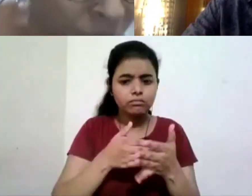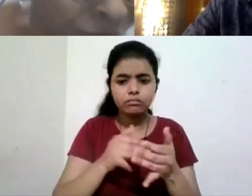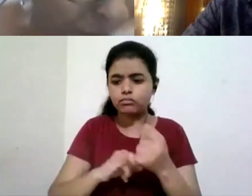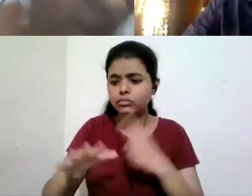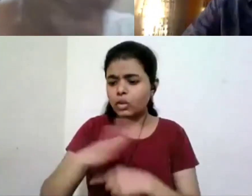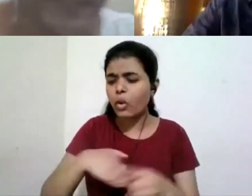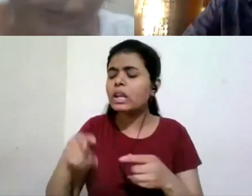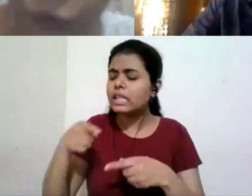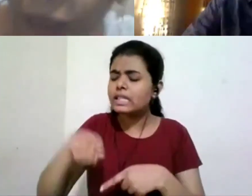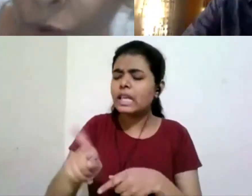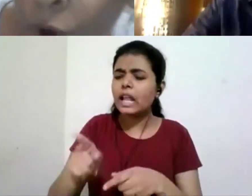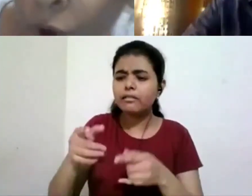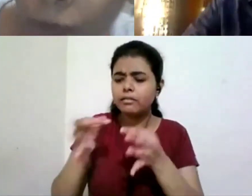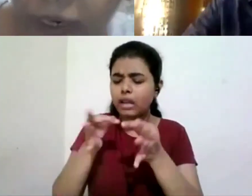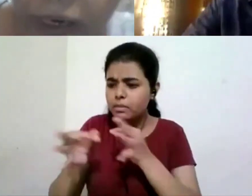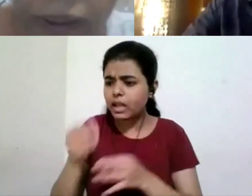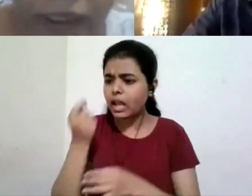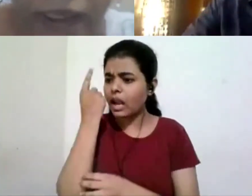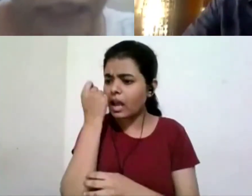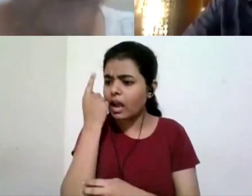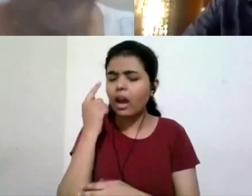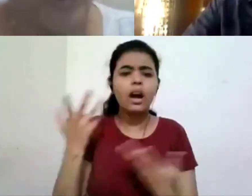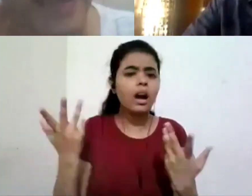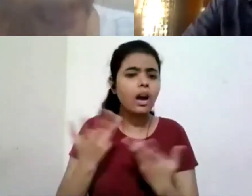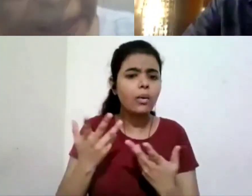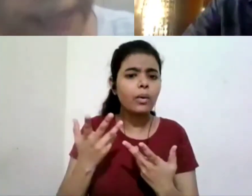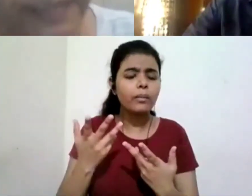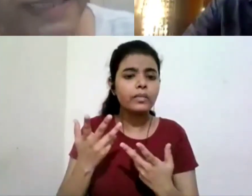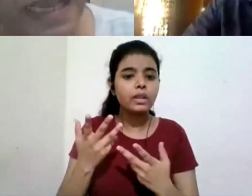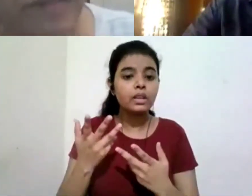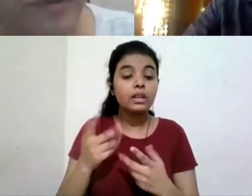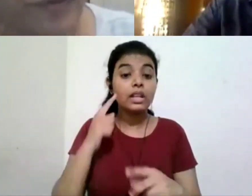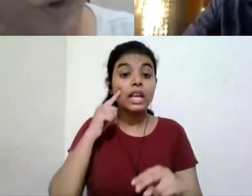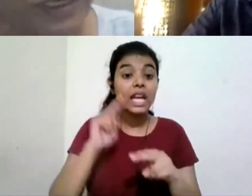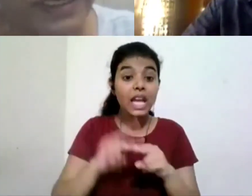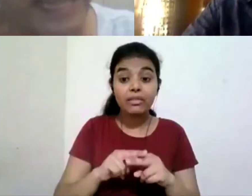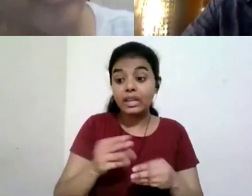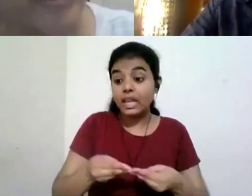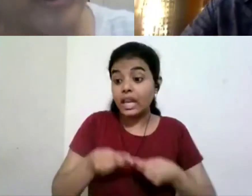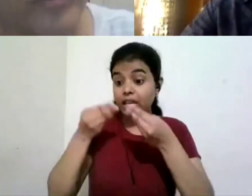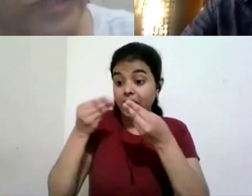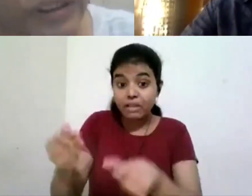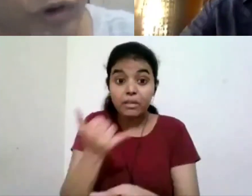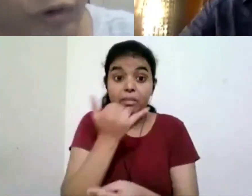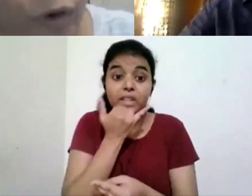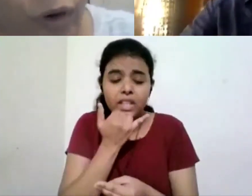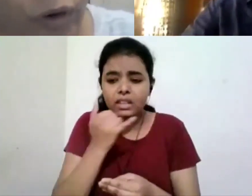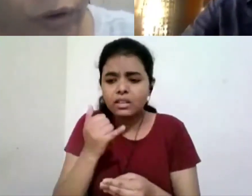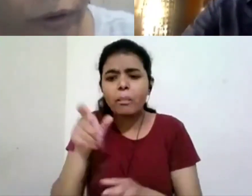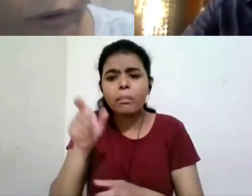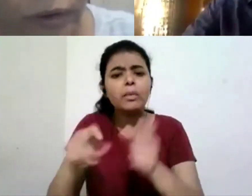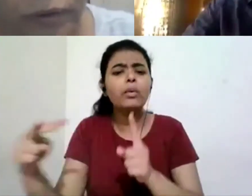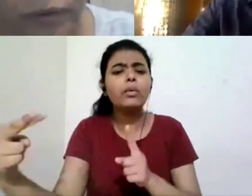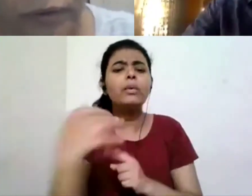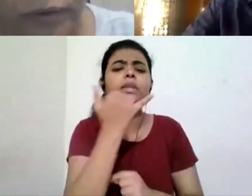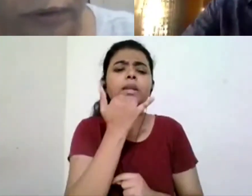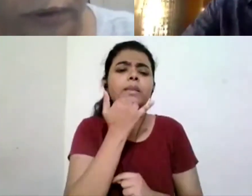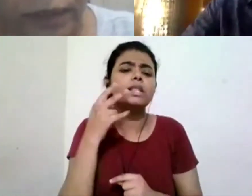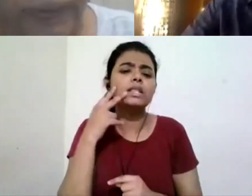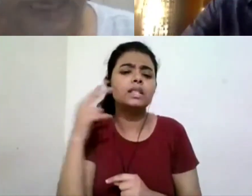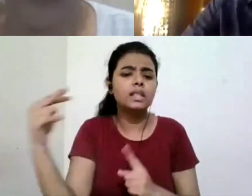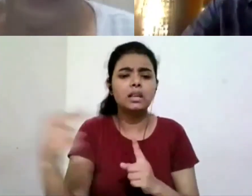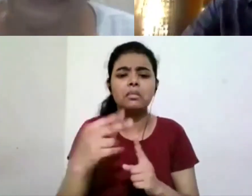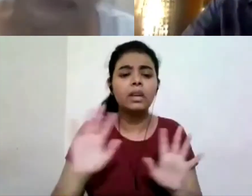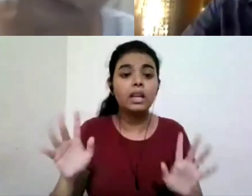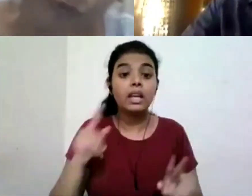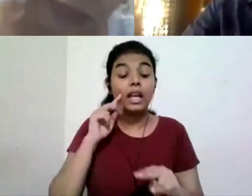it through different lenses for them to comprehend that if your lens itself is faulty, naturally you see it all wrong.